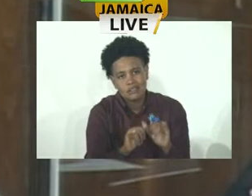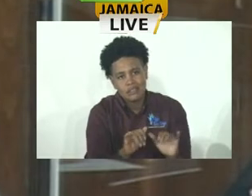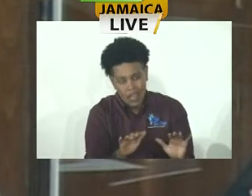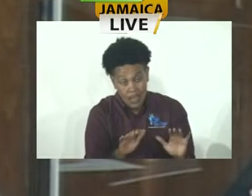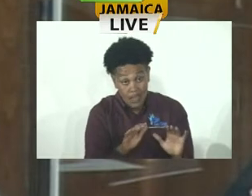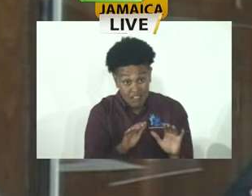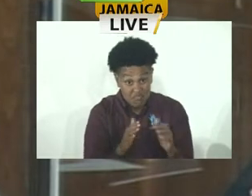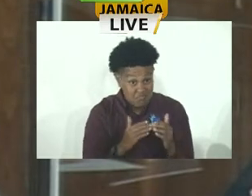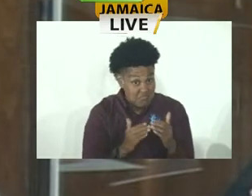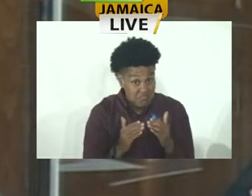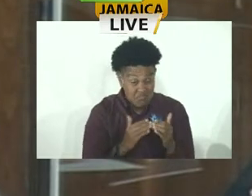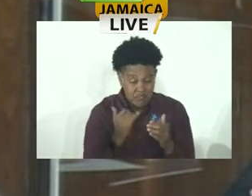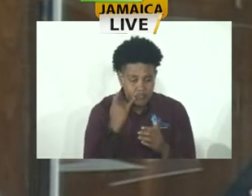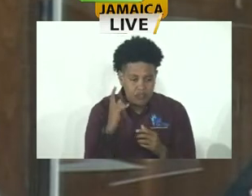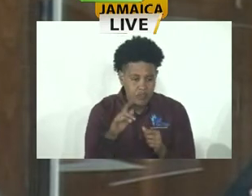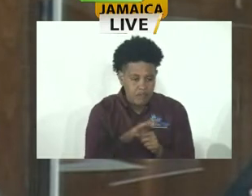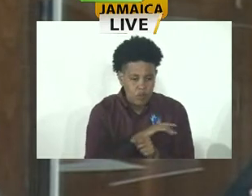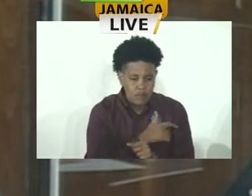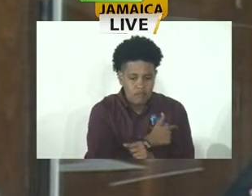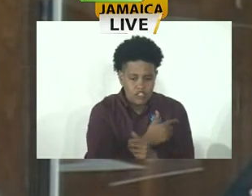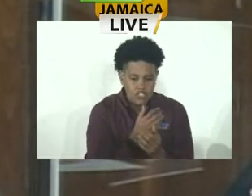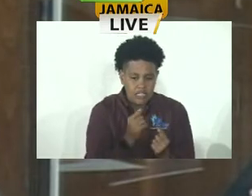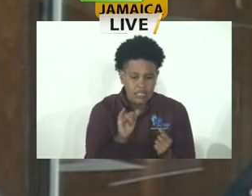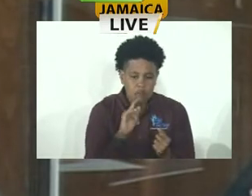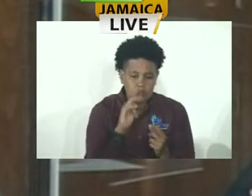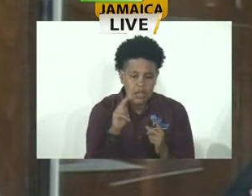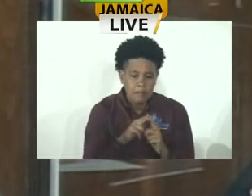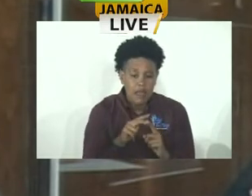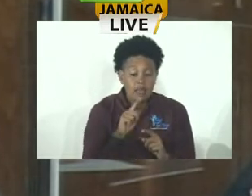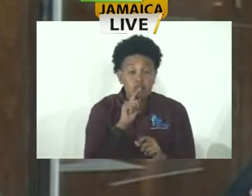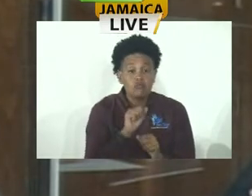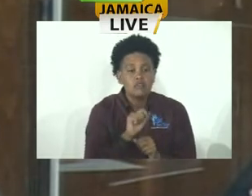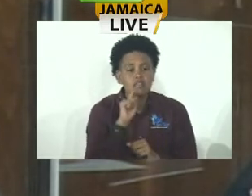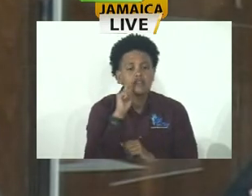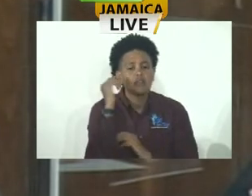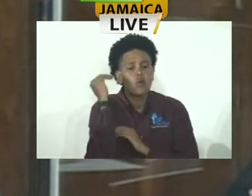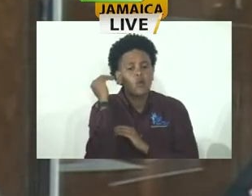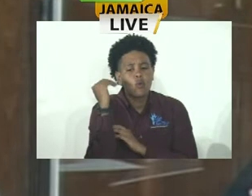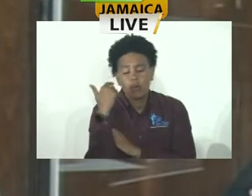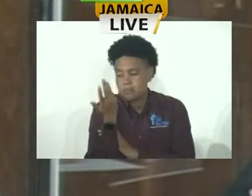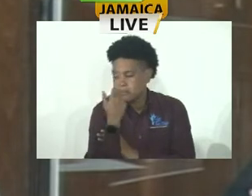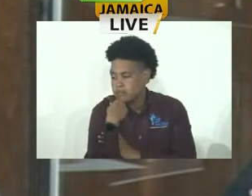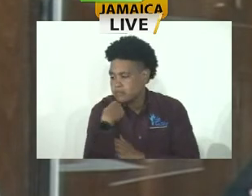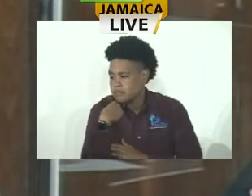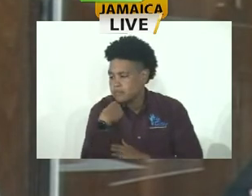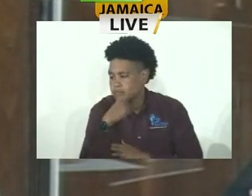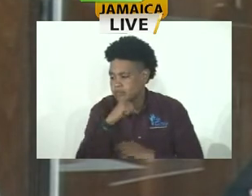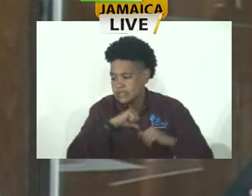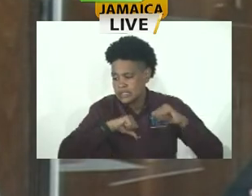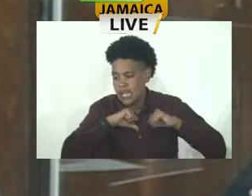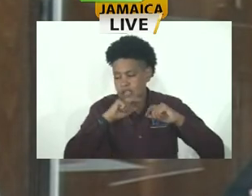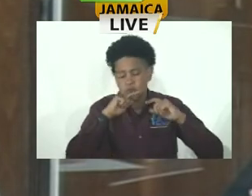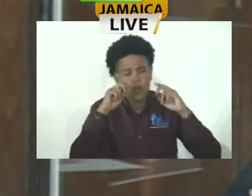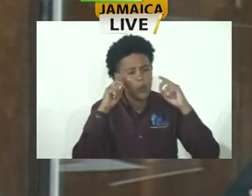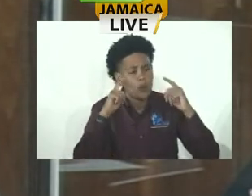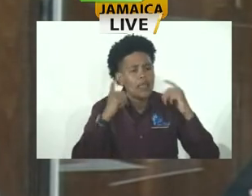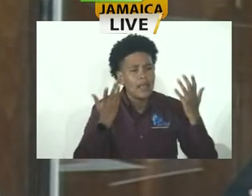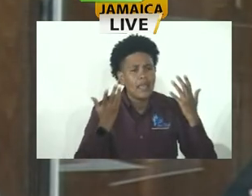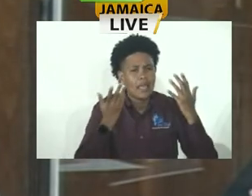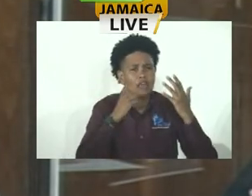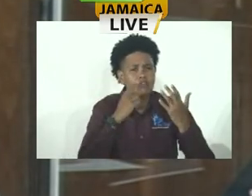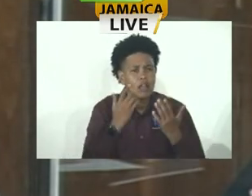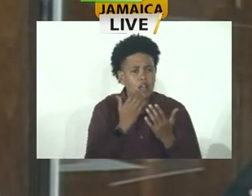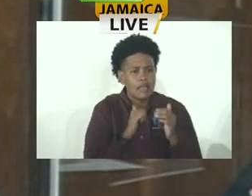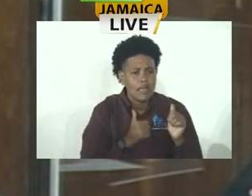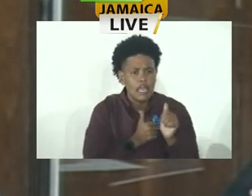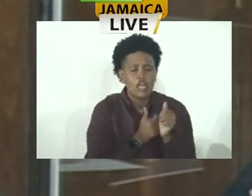even if they are fully vaccinated that will apply let us hope that the science quickly um catches up